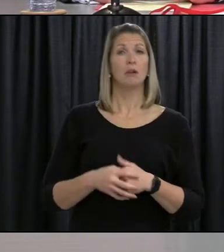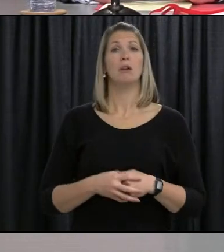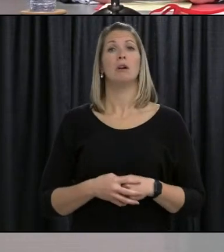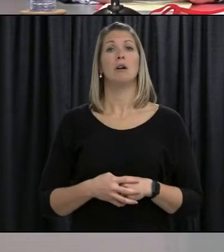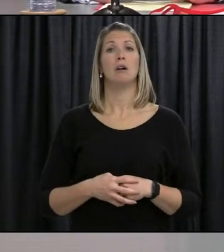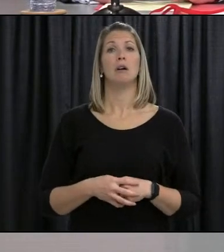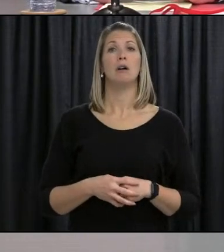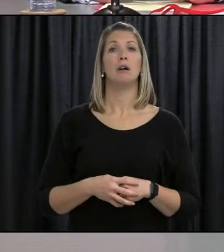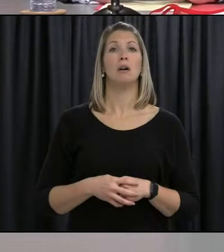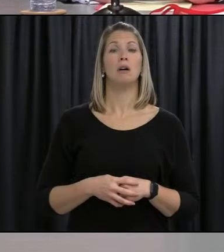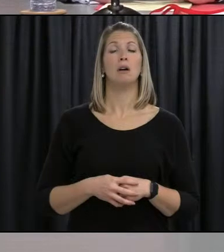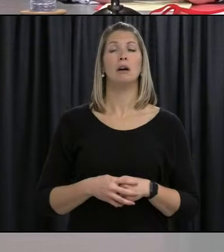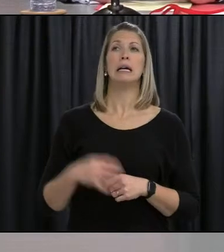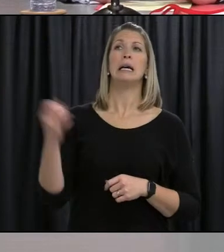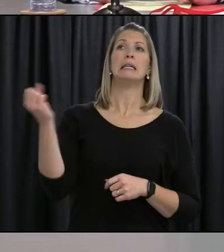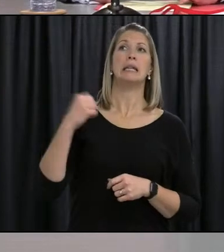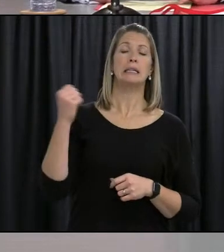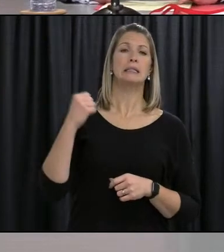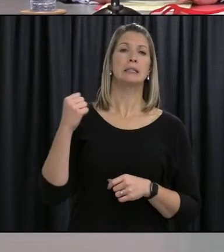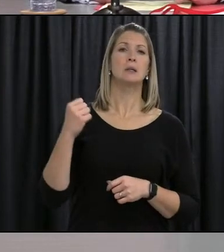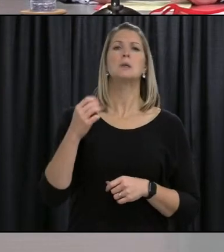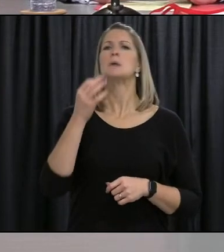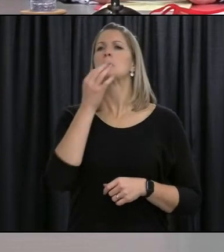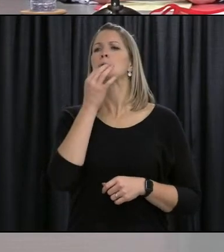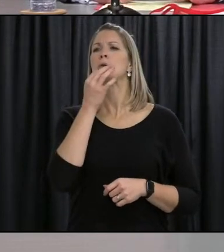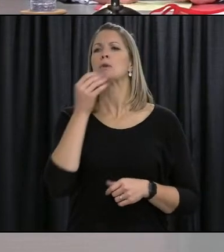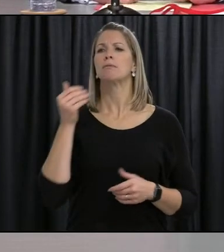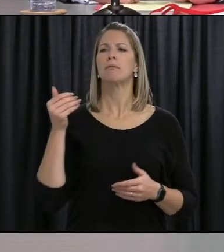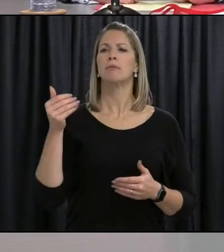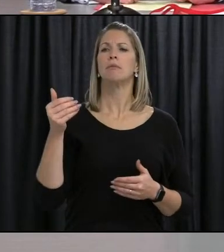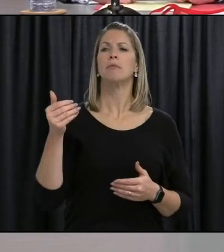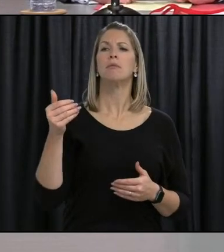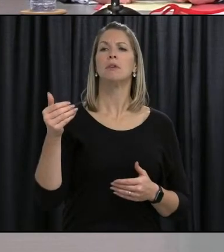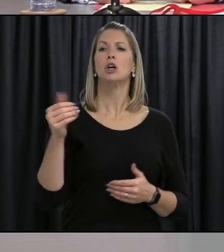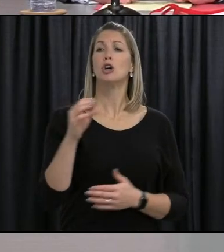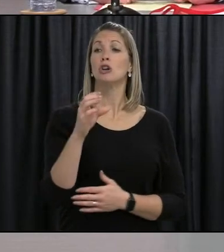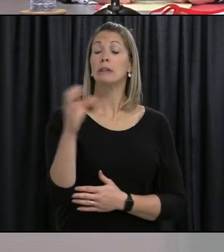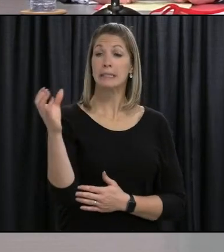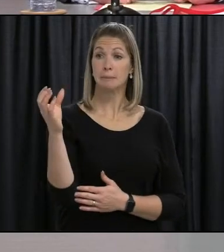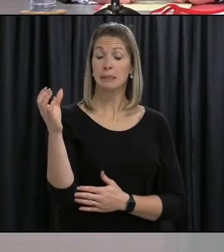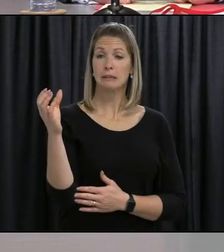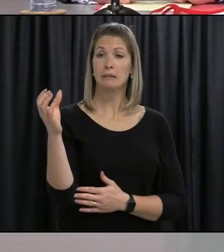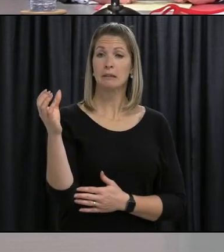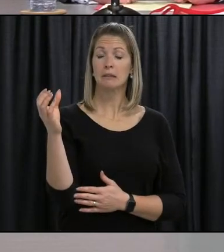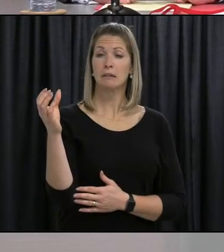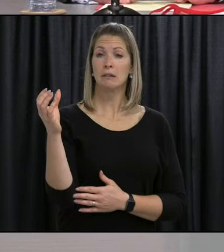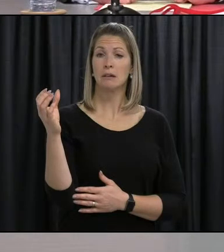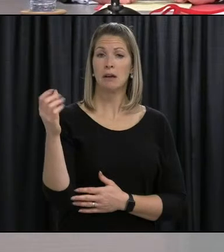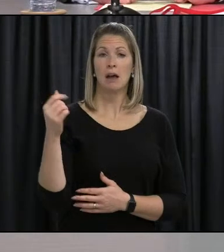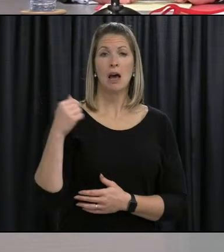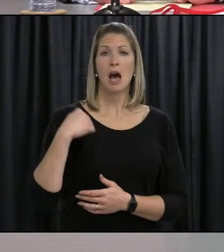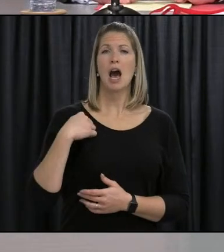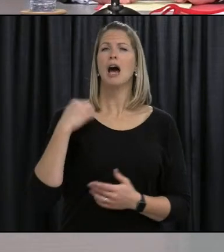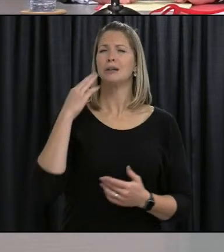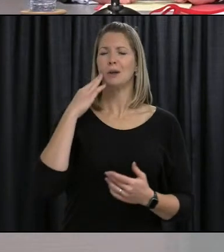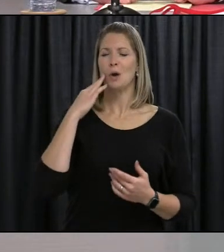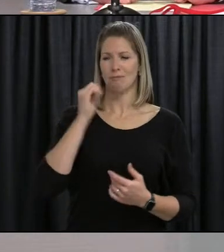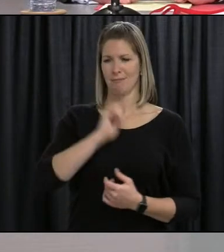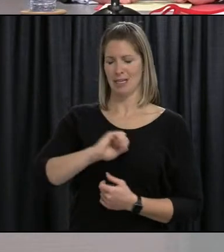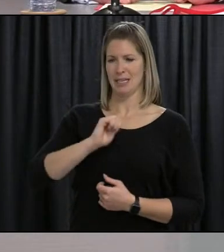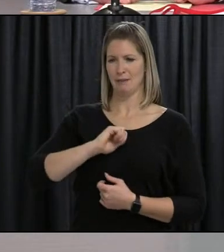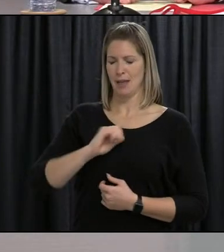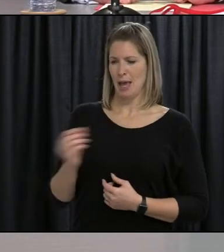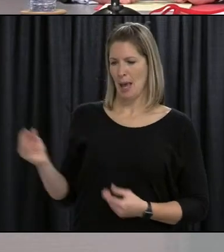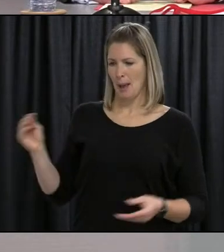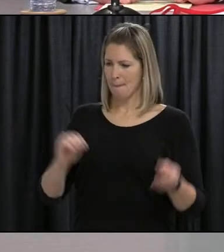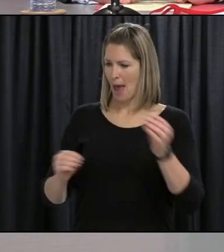As we move into the holiday season, I know that for myself and others, that would mean packing up and heading for a